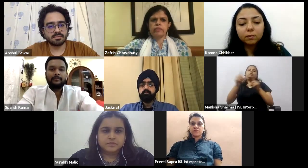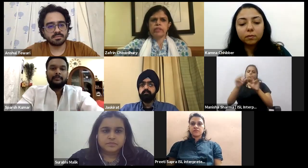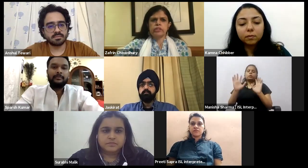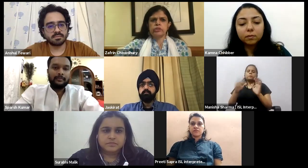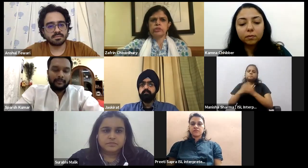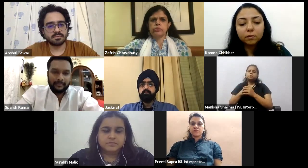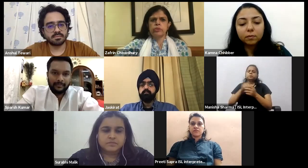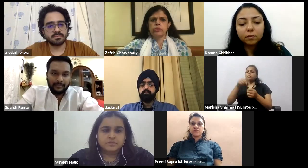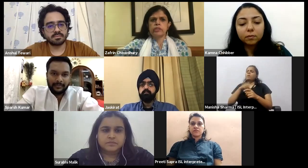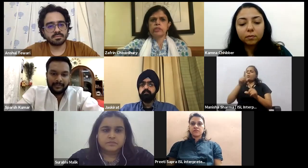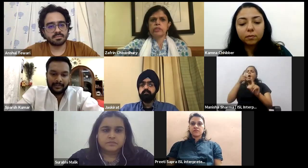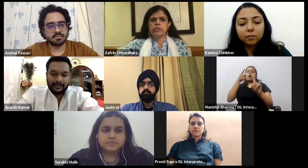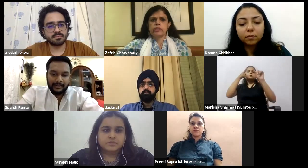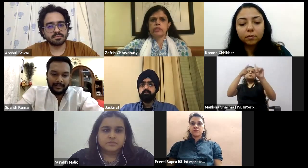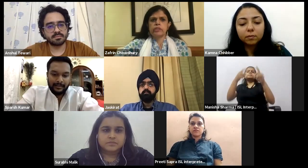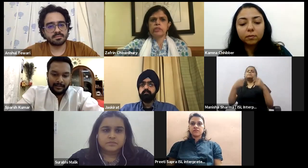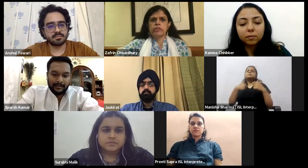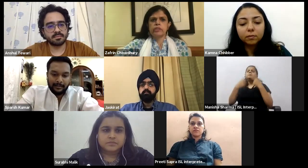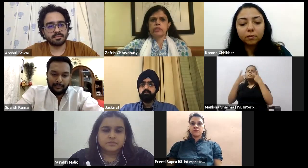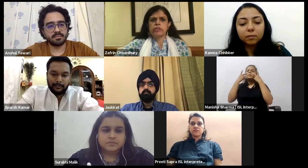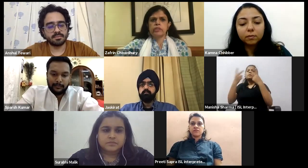key objective is to